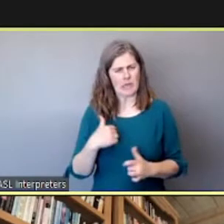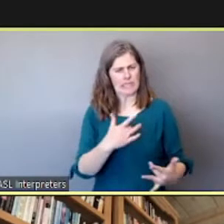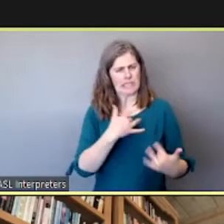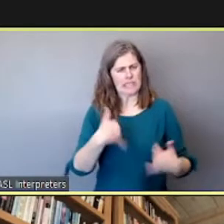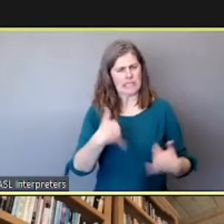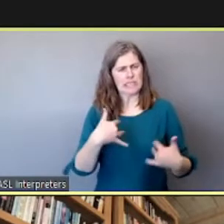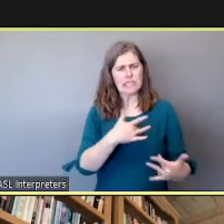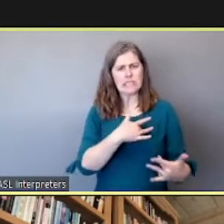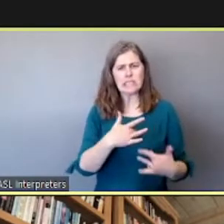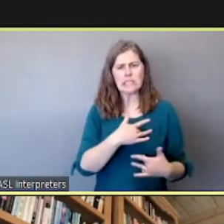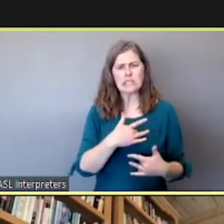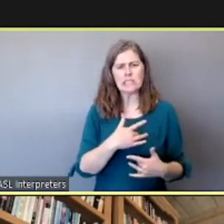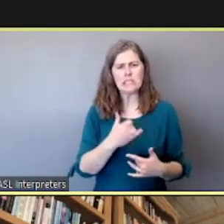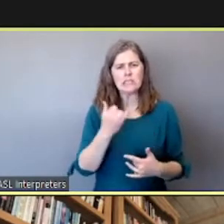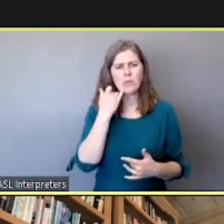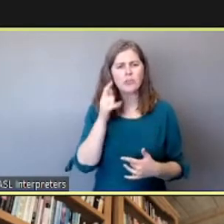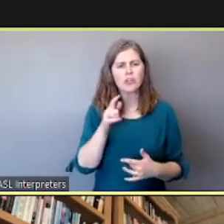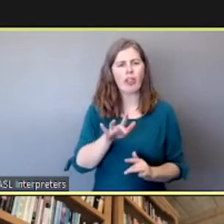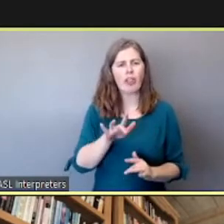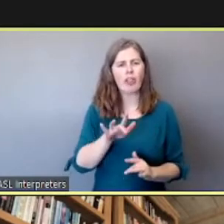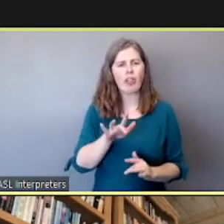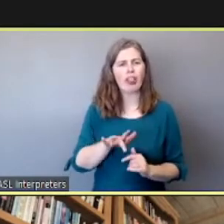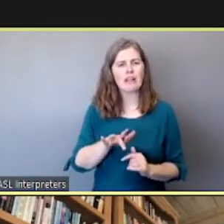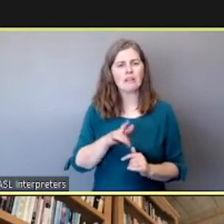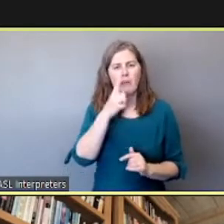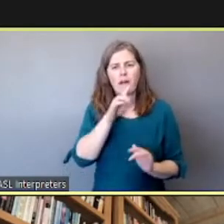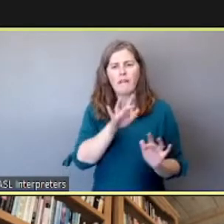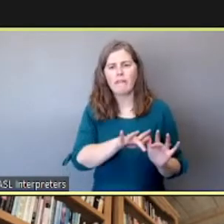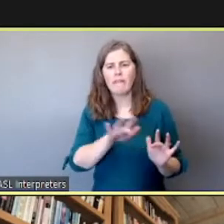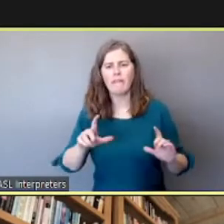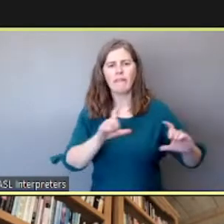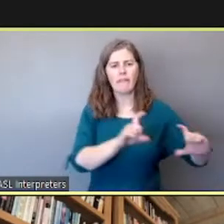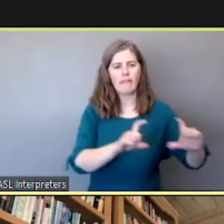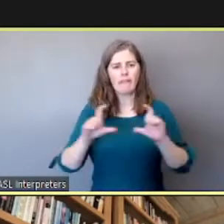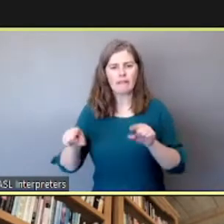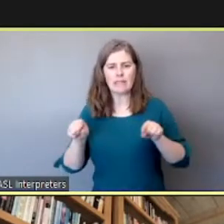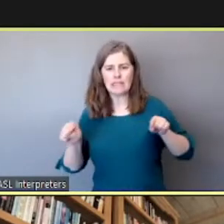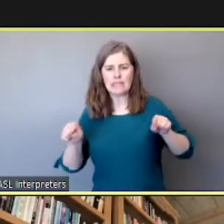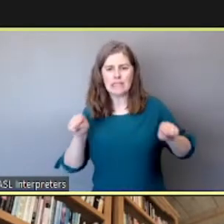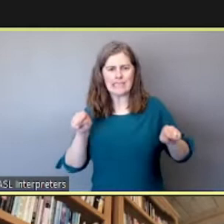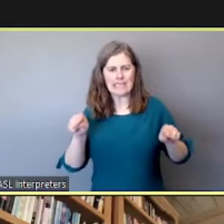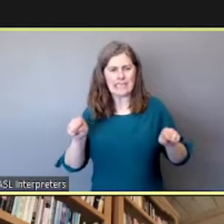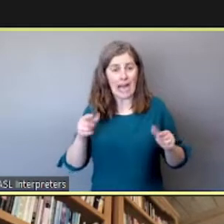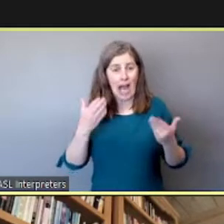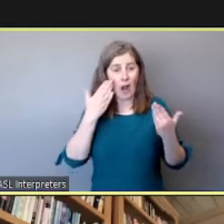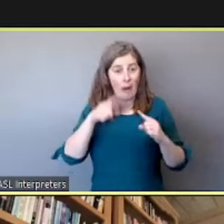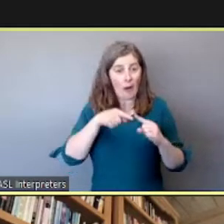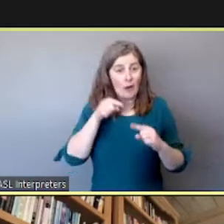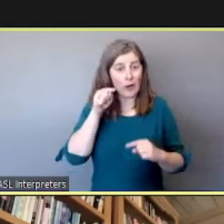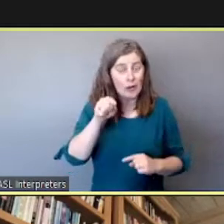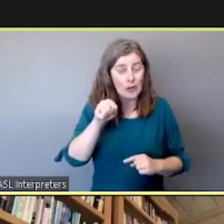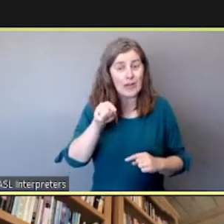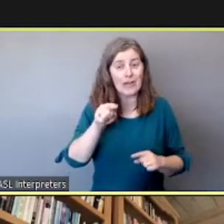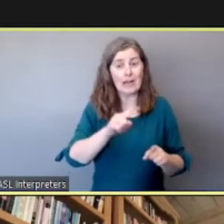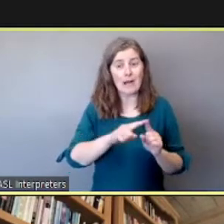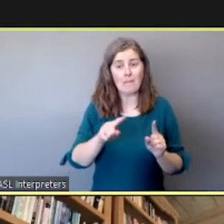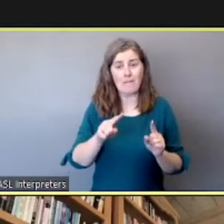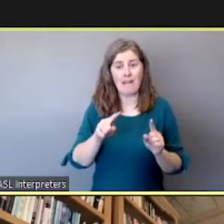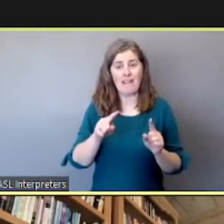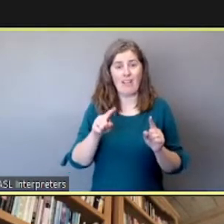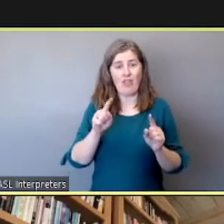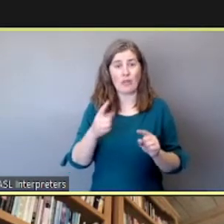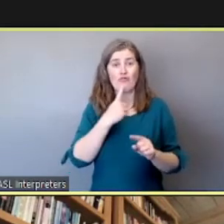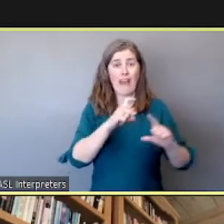someone just hit the space bar a couple times, and there, I don't know about you, but the contents of those